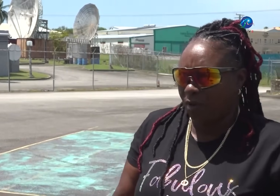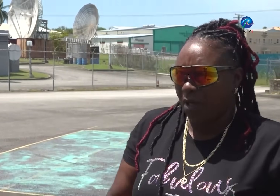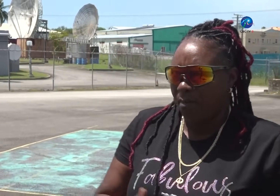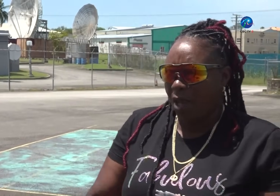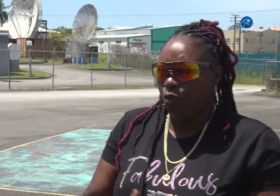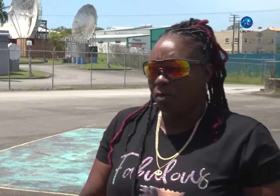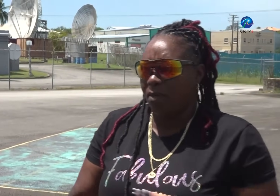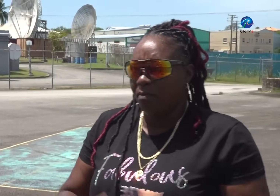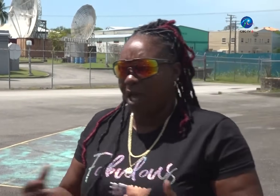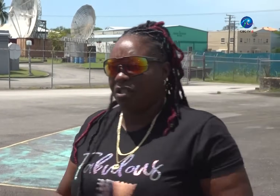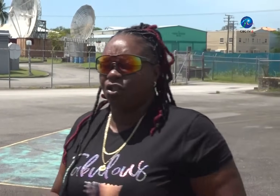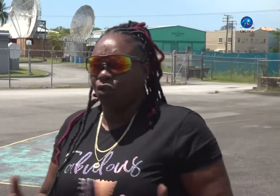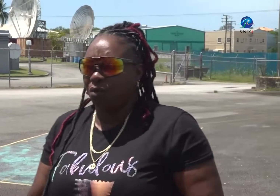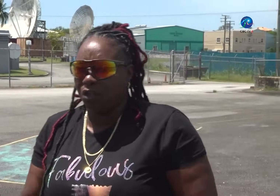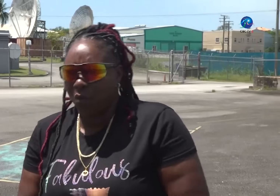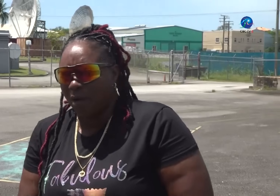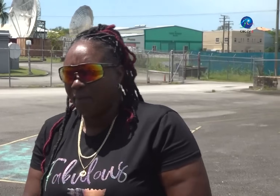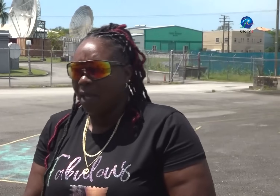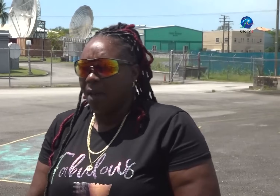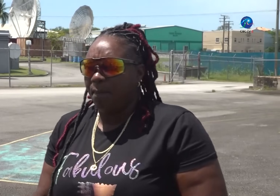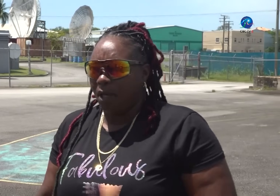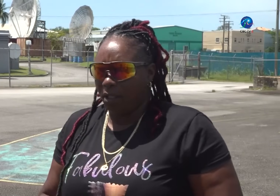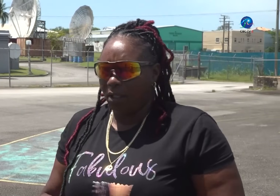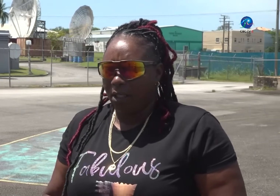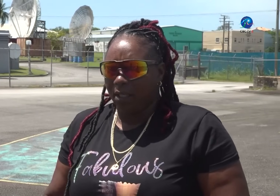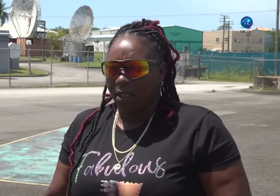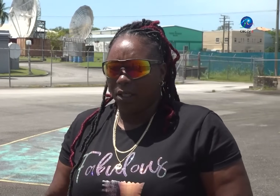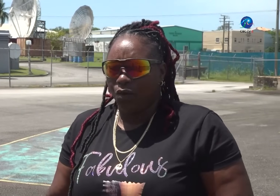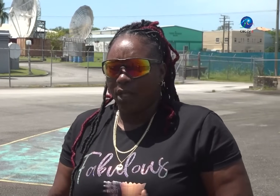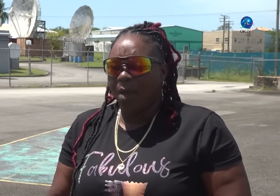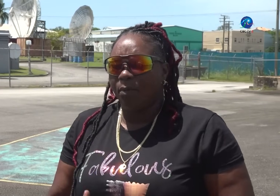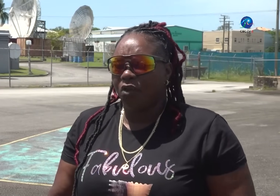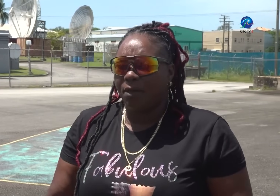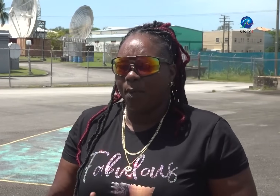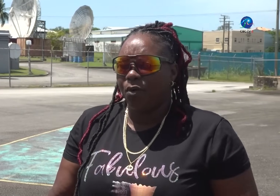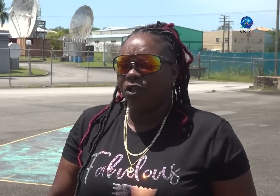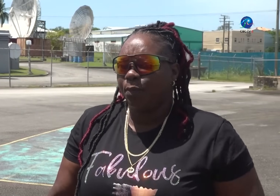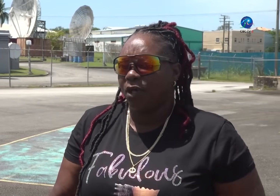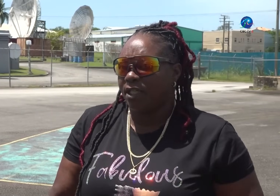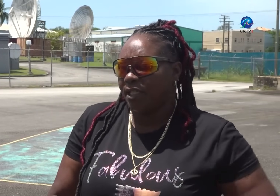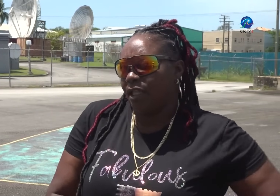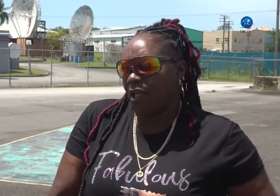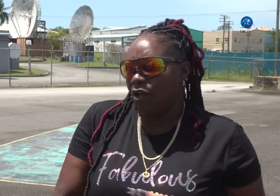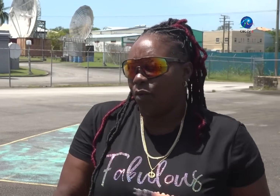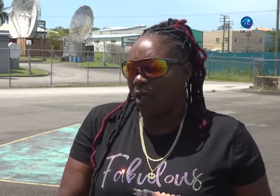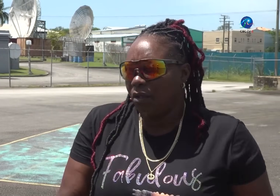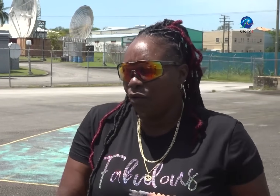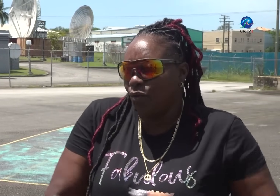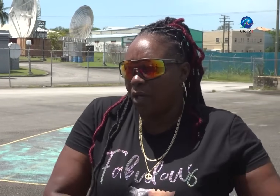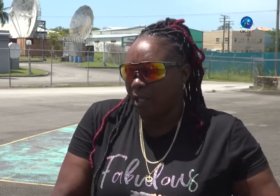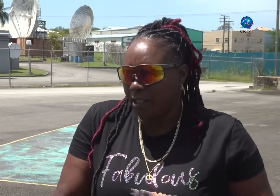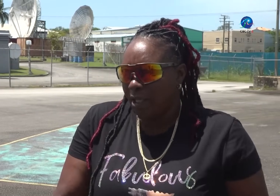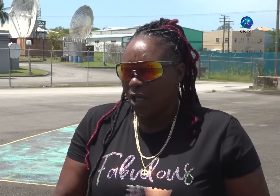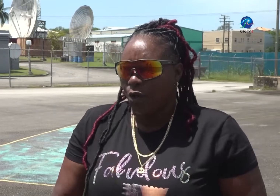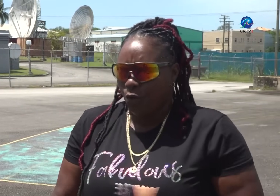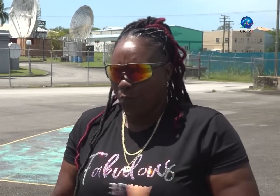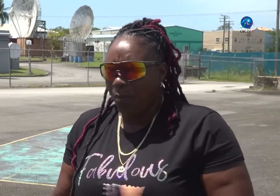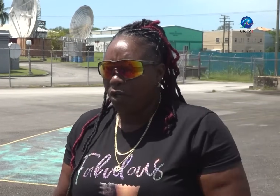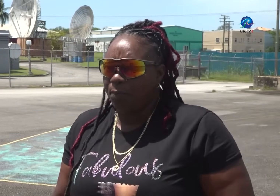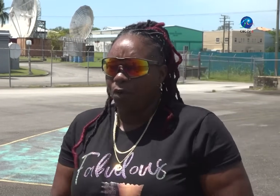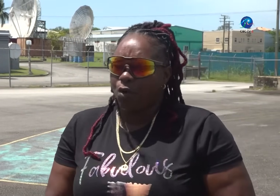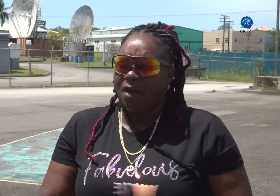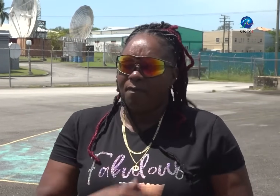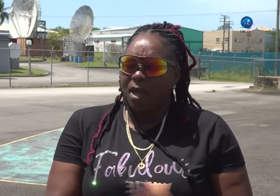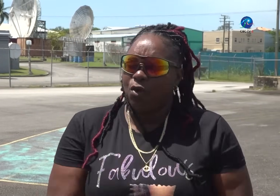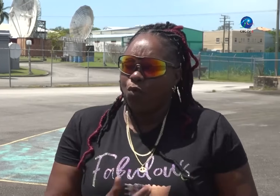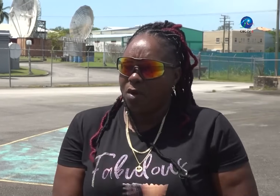the sport. Men, women, masters, juniors, what. But you can't be trying to promote a sport and just taking away 2 guys. Promote